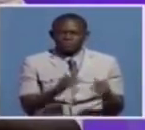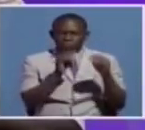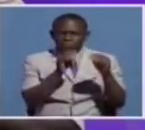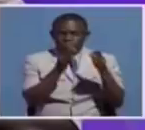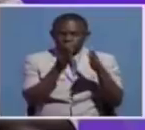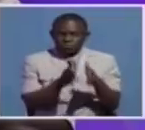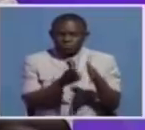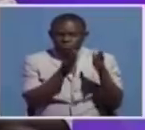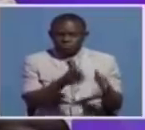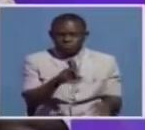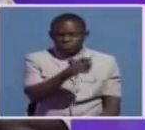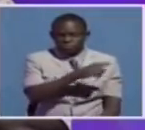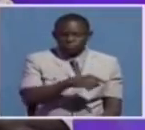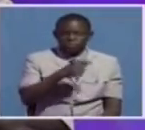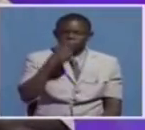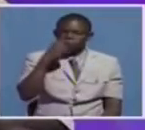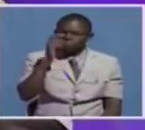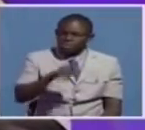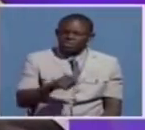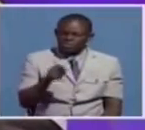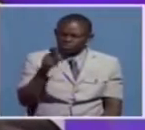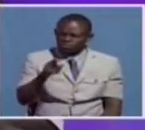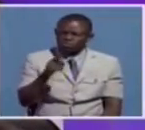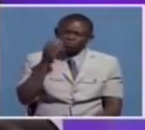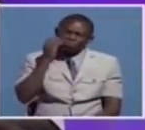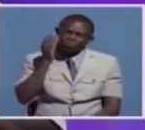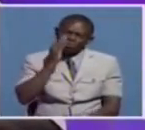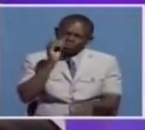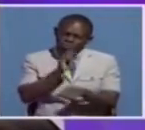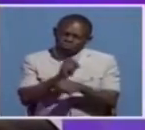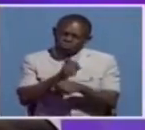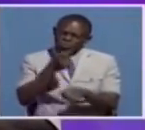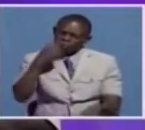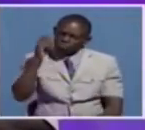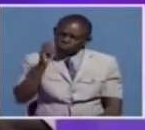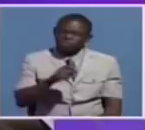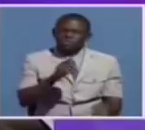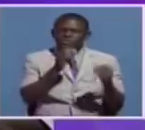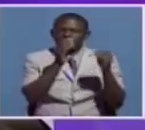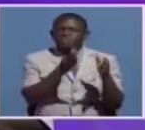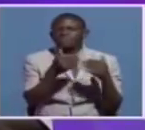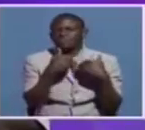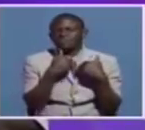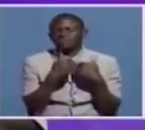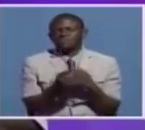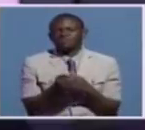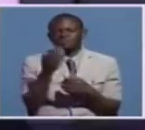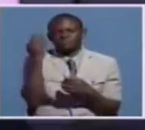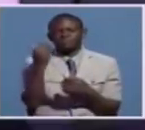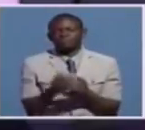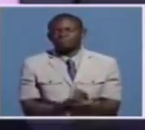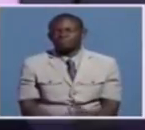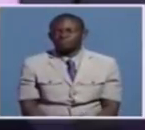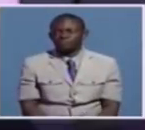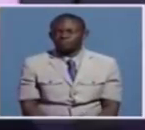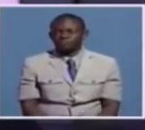coming, go and do your homework. So we do our homework there. It's usually a matter of guesswork for